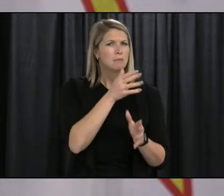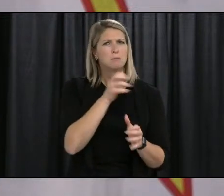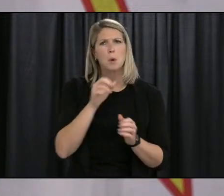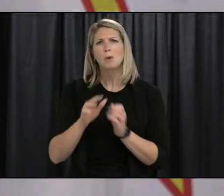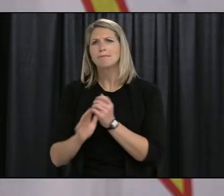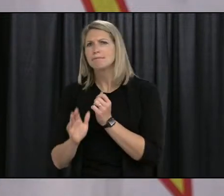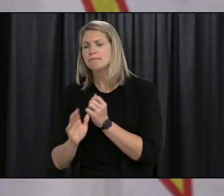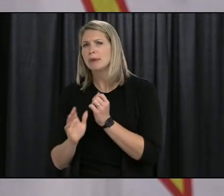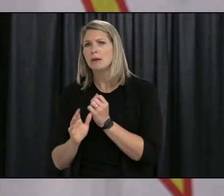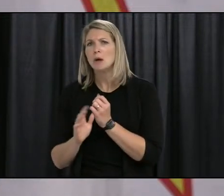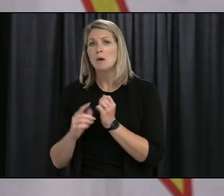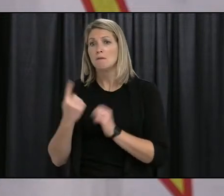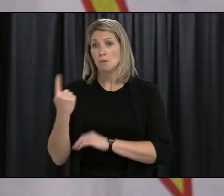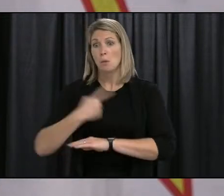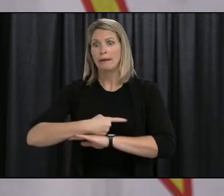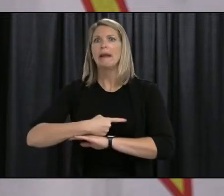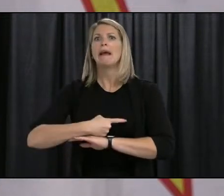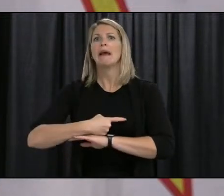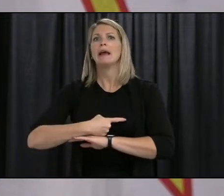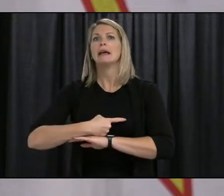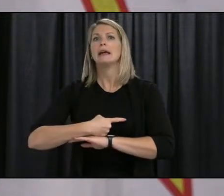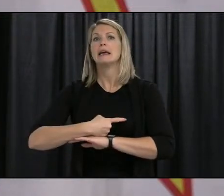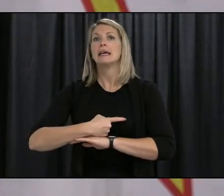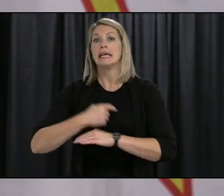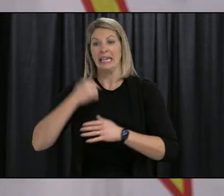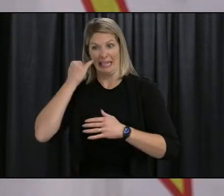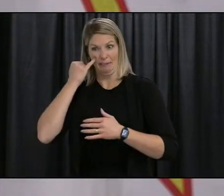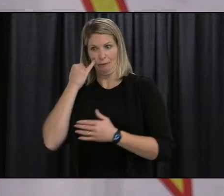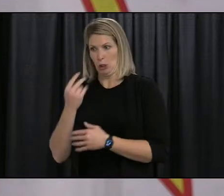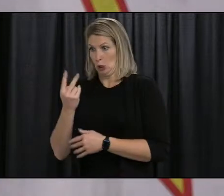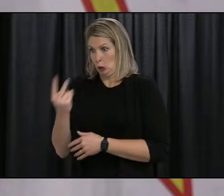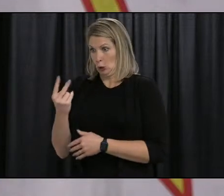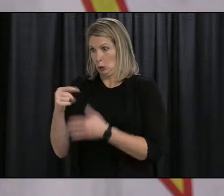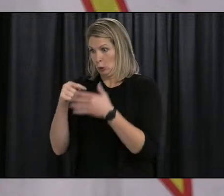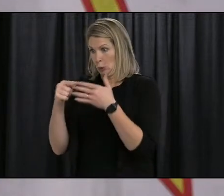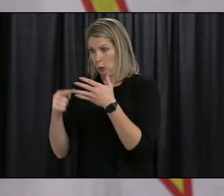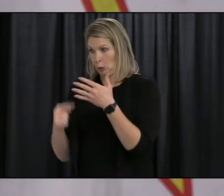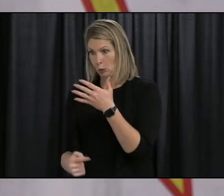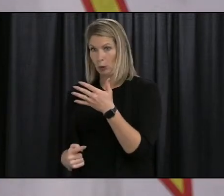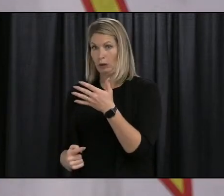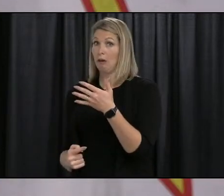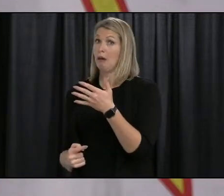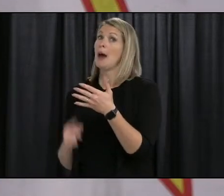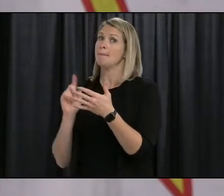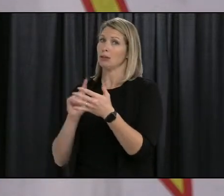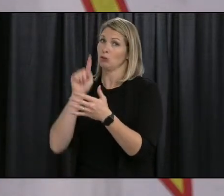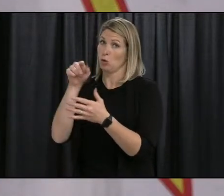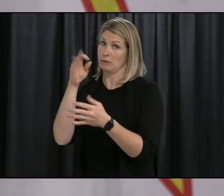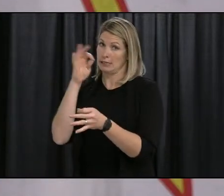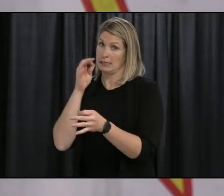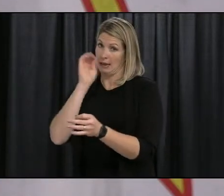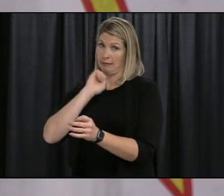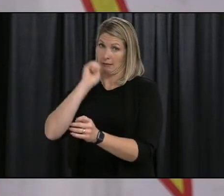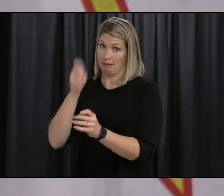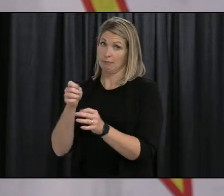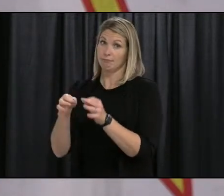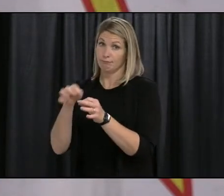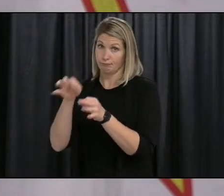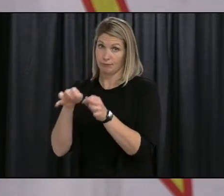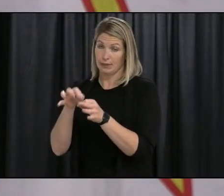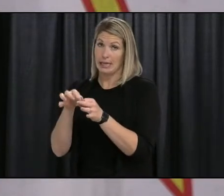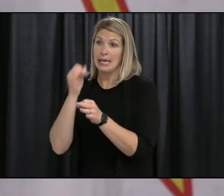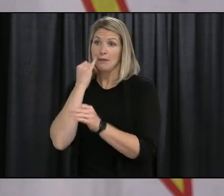24 hours. If you have only one of these symptoms, please stay home until 24 hours after your symptom